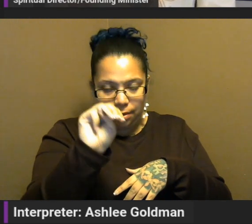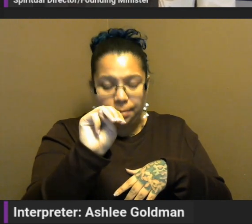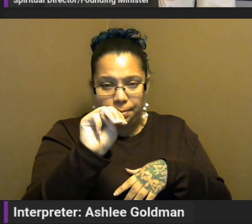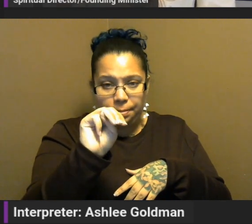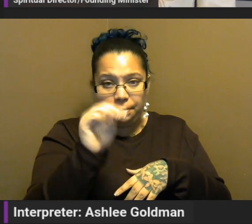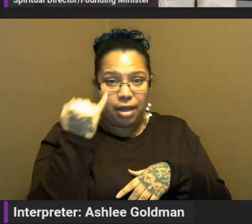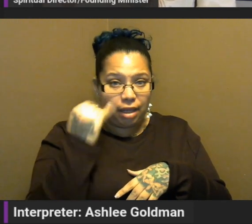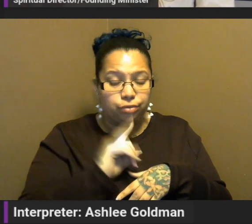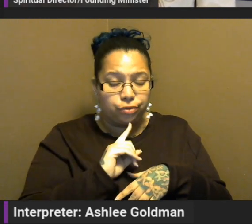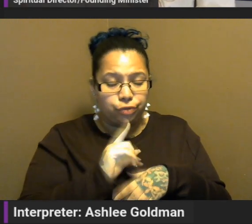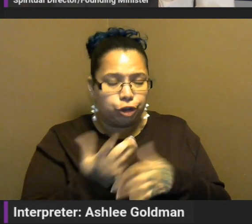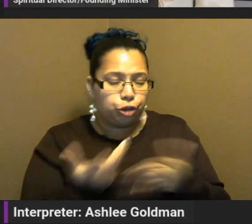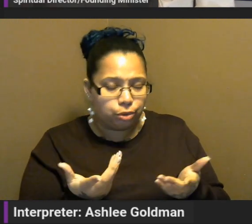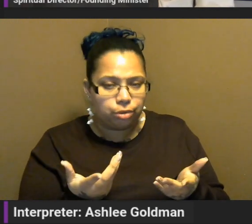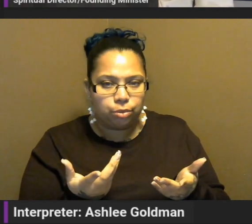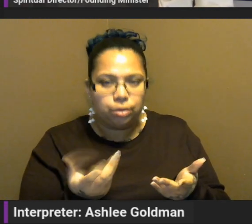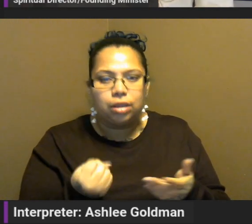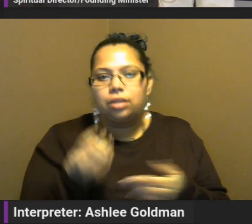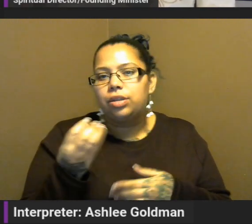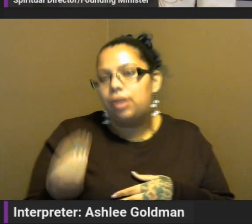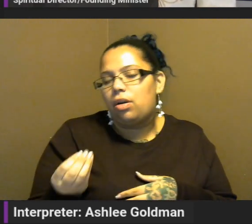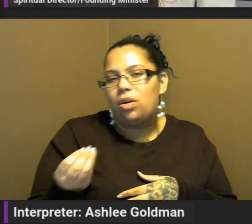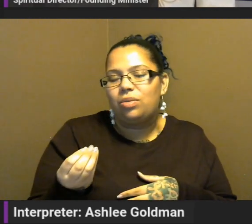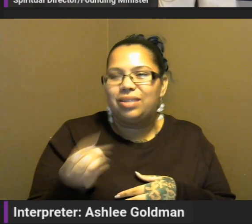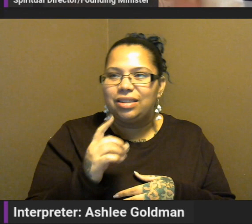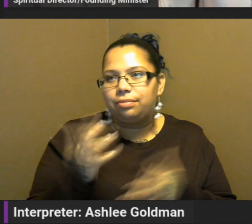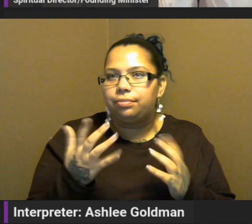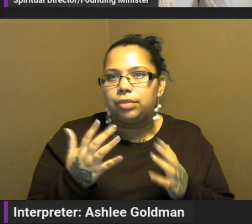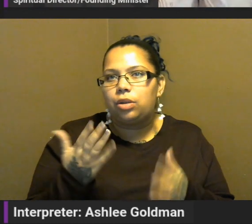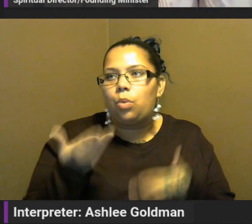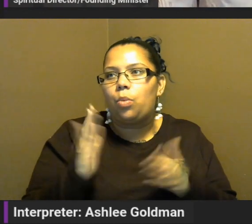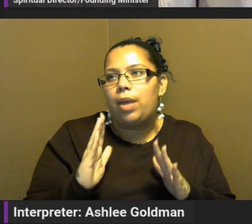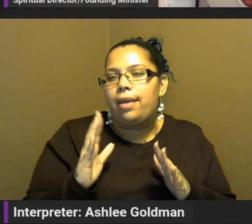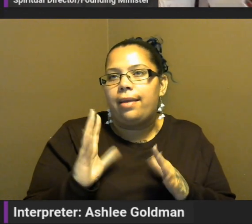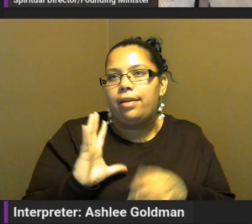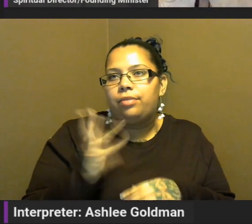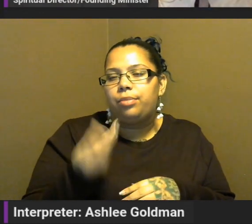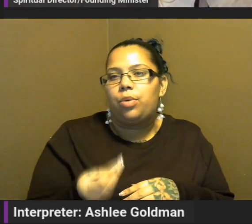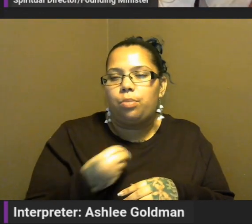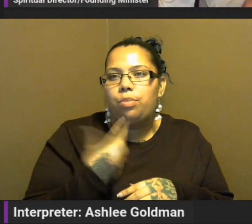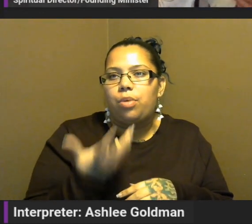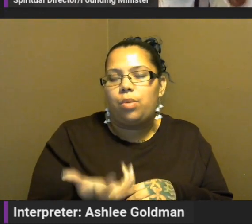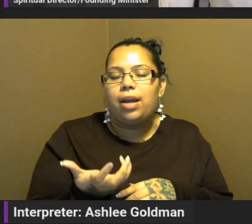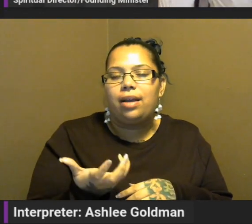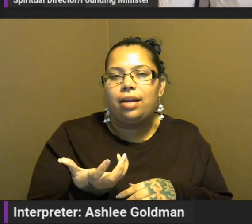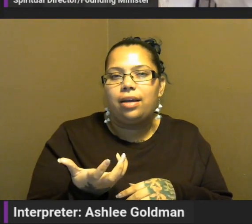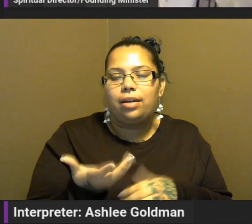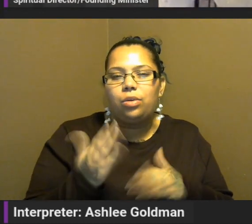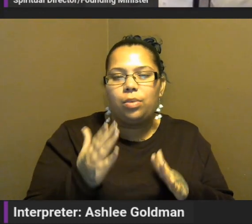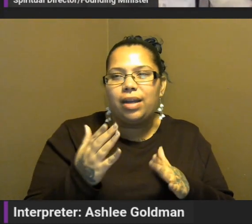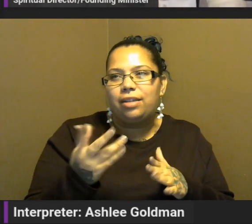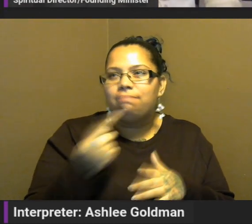So this is a poetic way of referencing the eyes being the window to the soul. And when